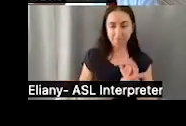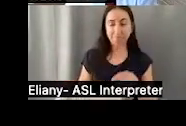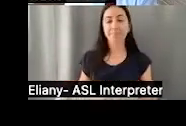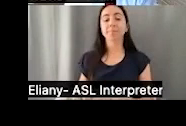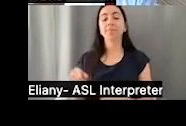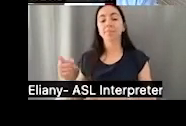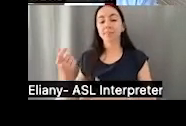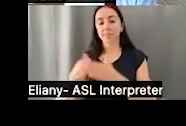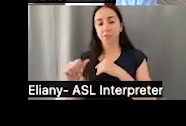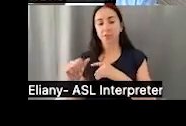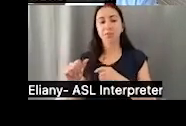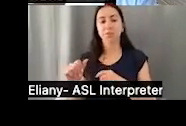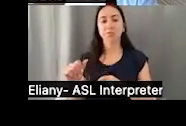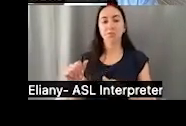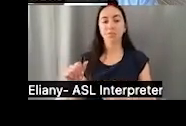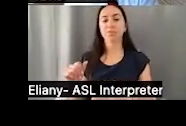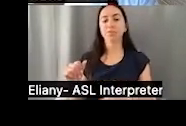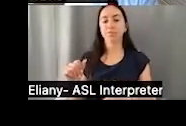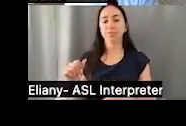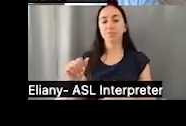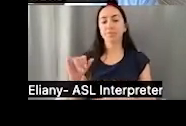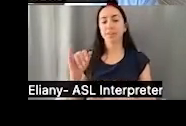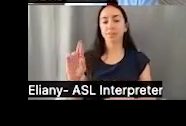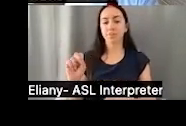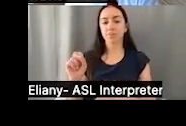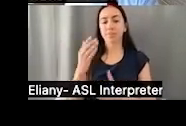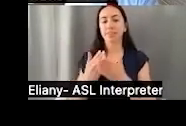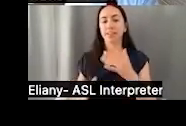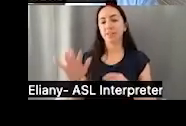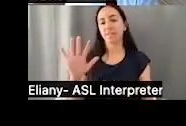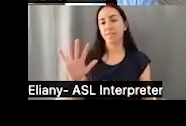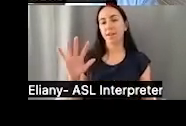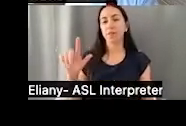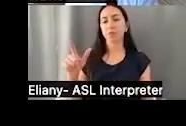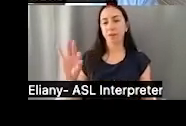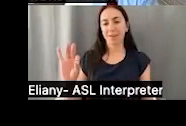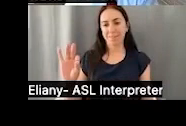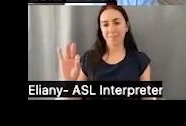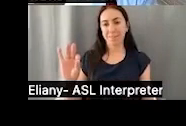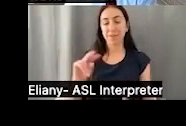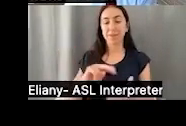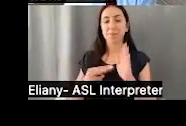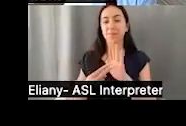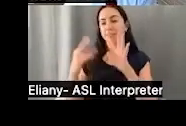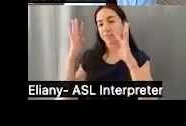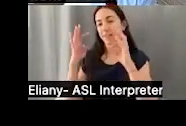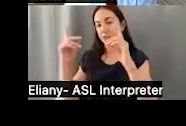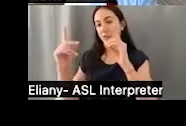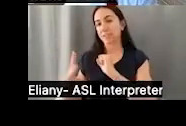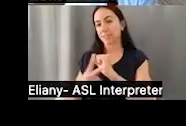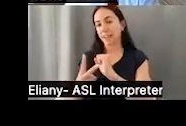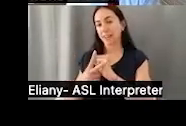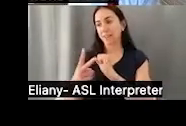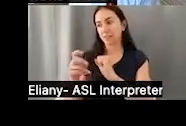under the Internal Revenue Code in Section 529, which is where educational savings plans are